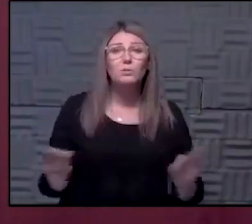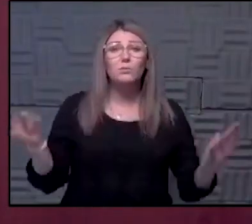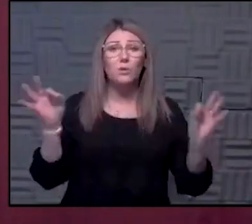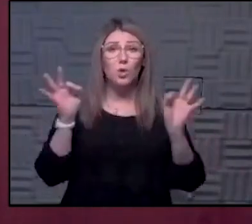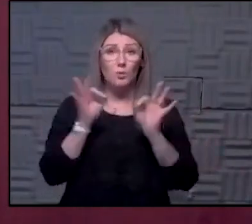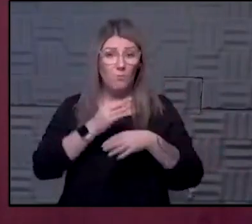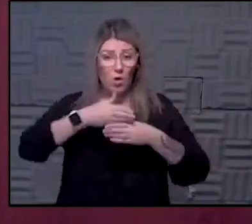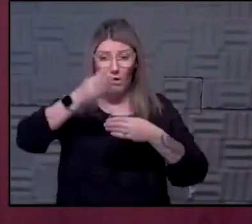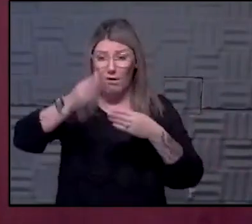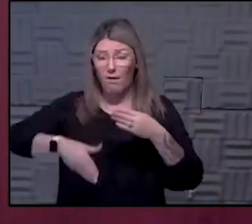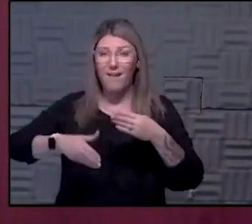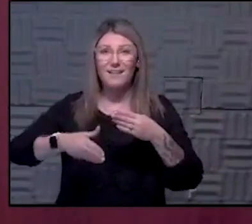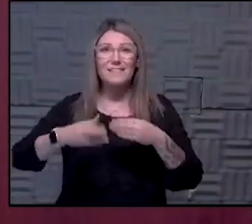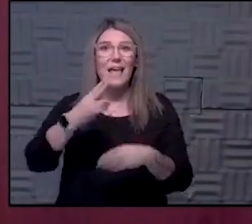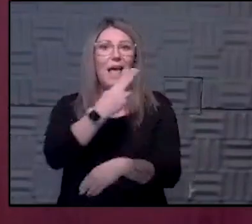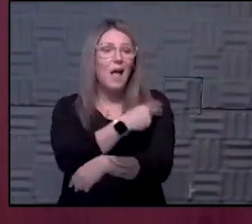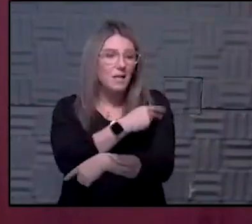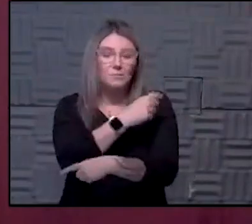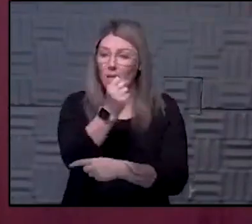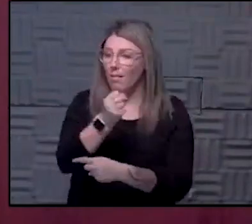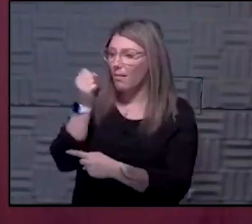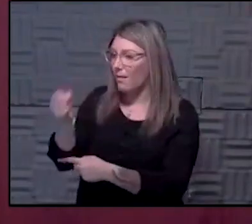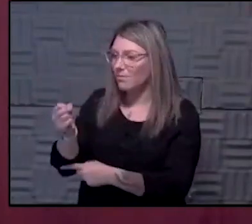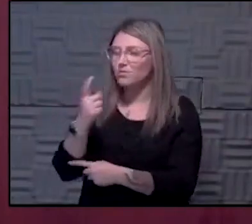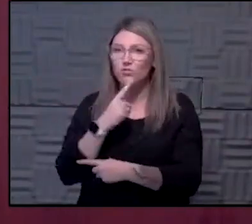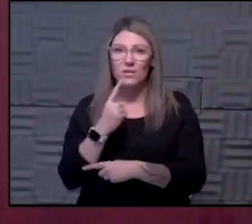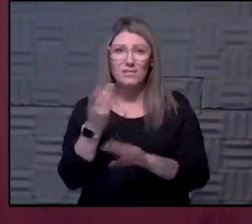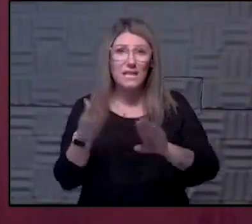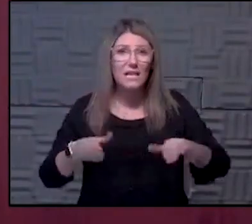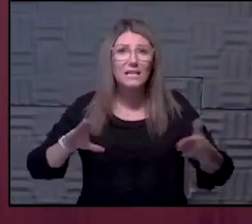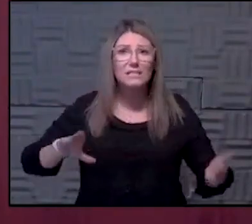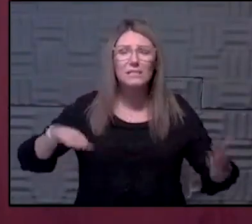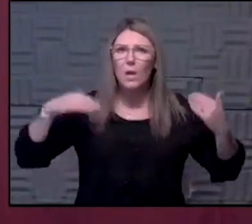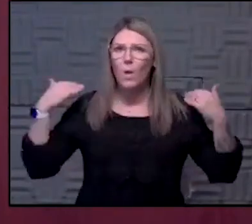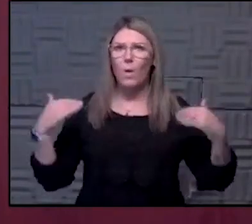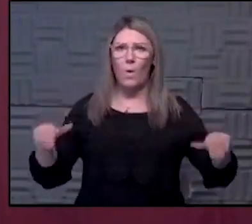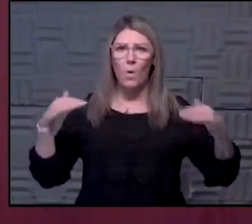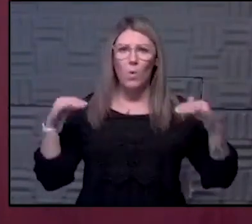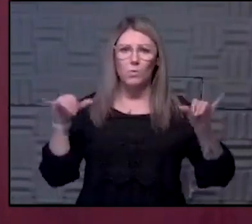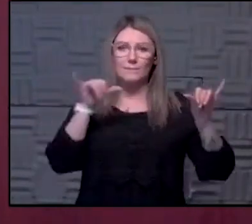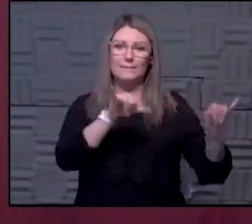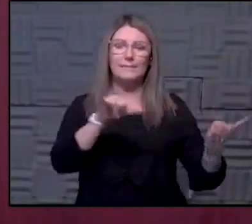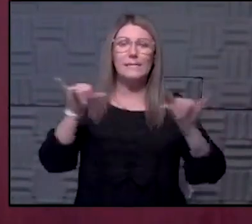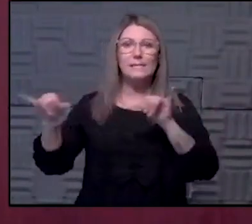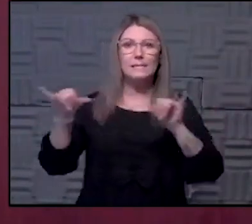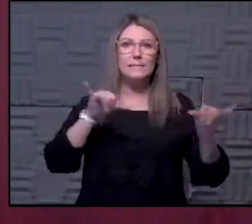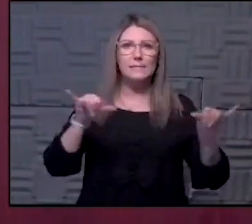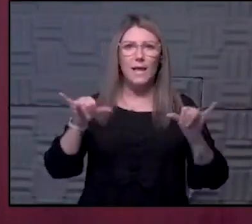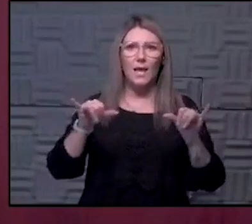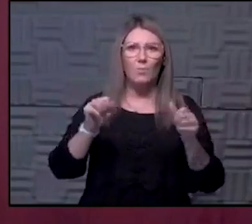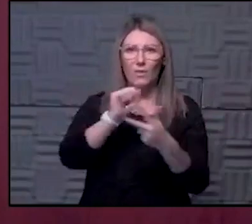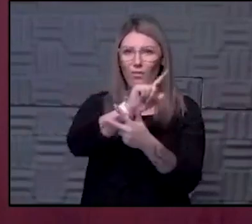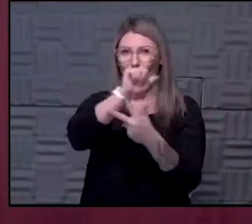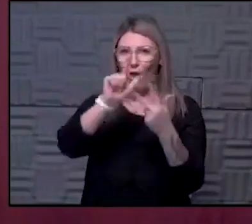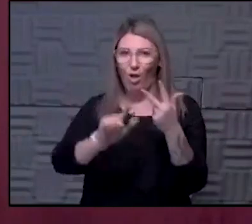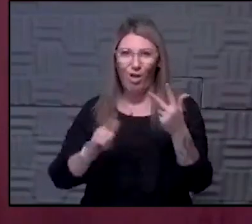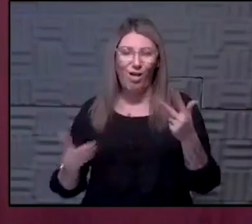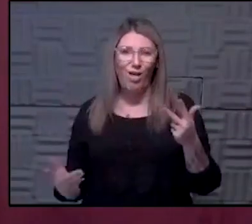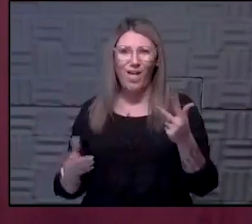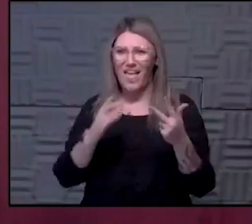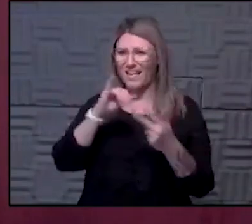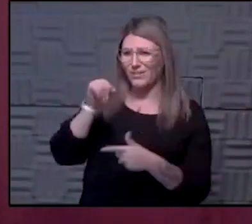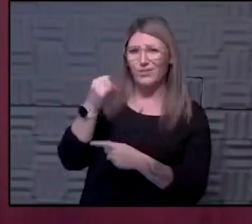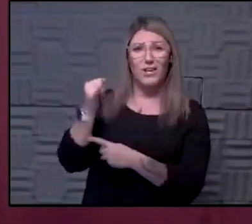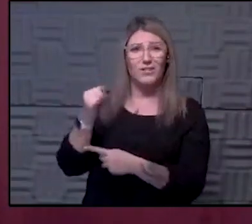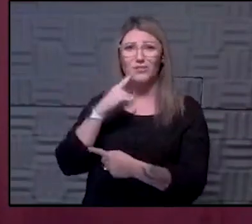variable, hospitalizations and death, look remarkably the same between all 3 vaccines. And to J&J's credit, even after